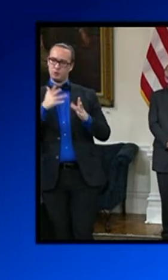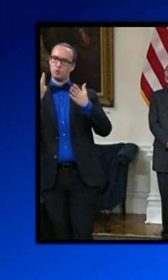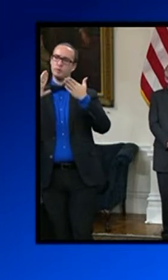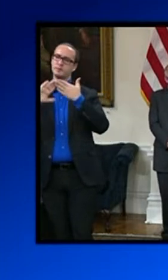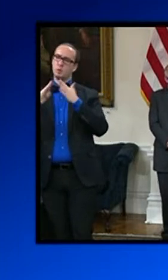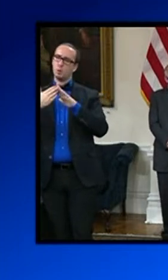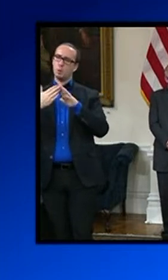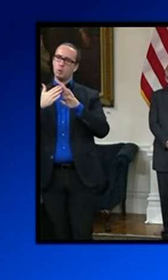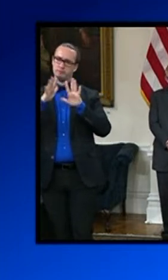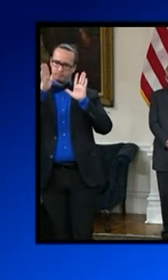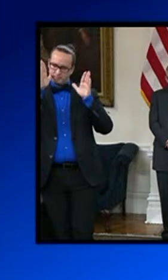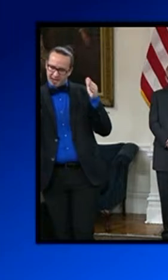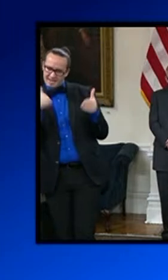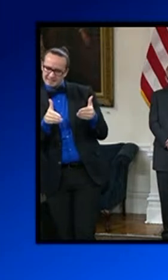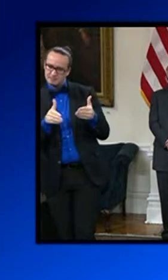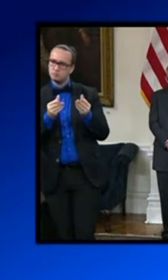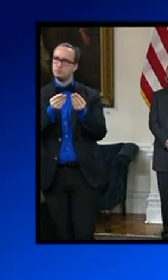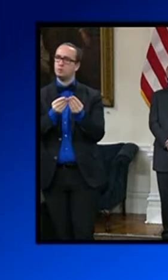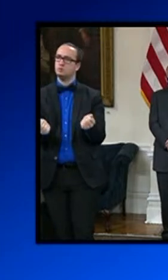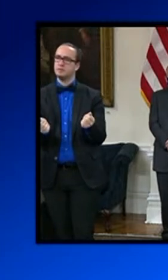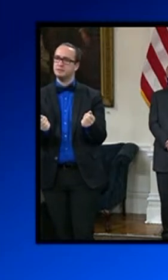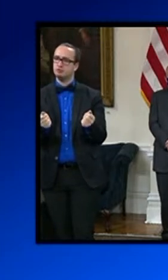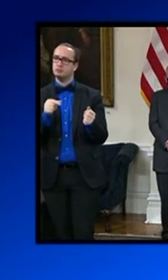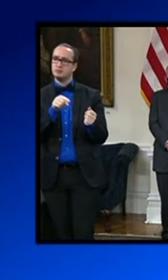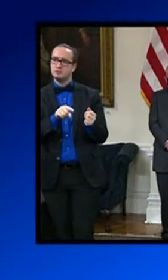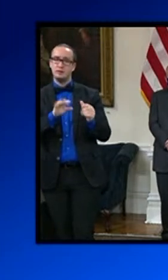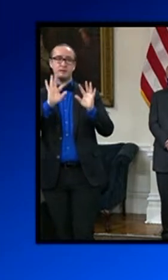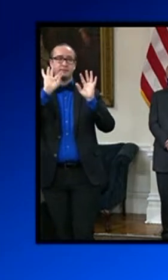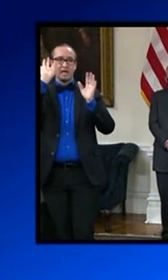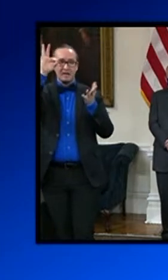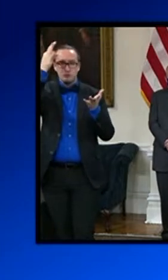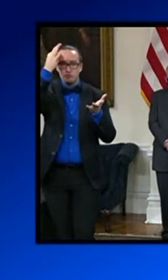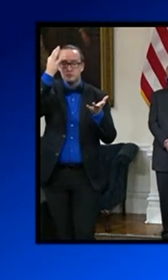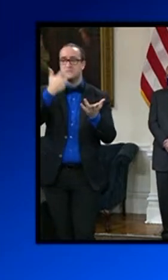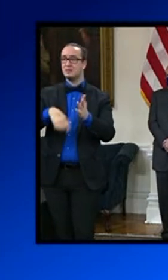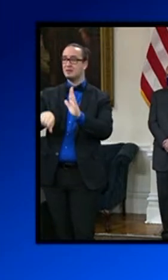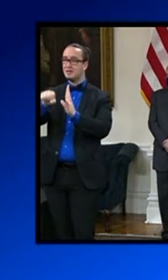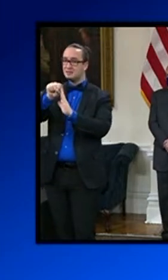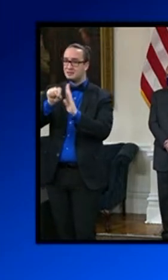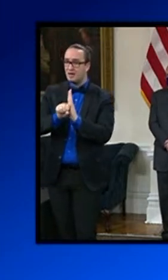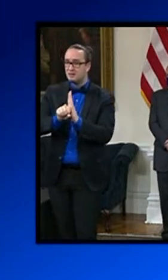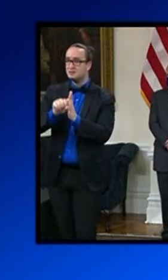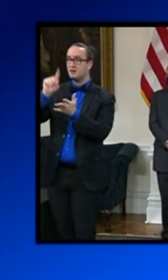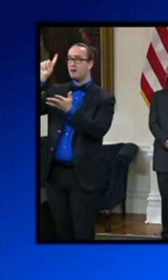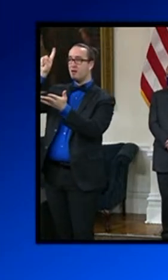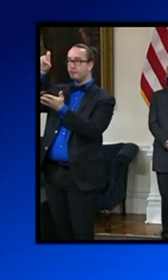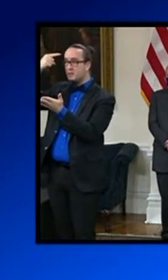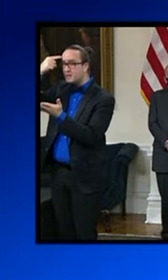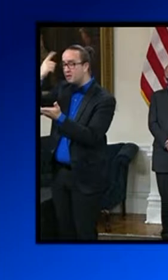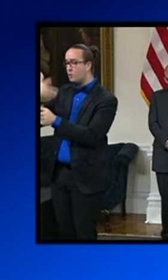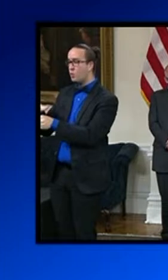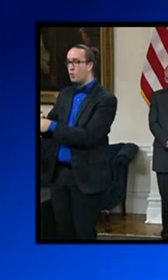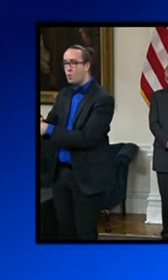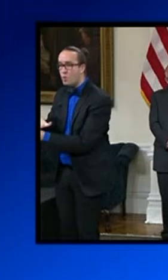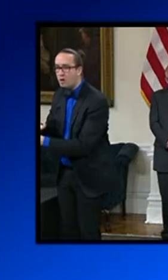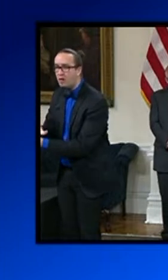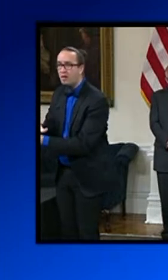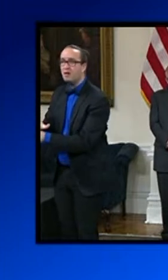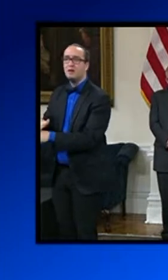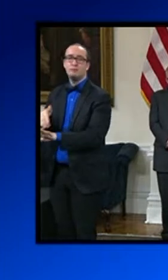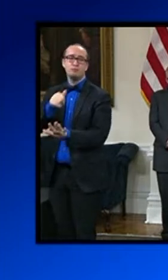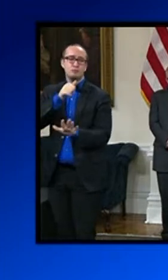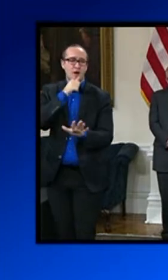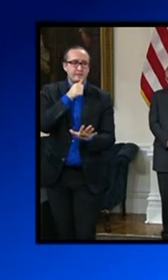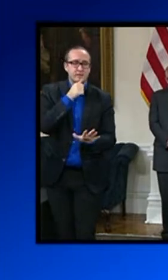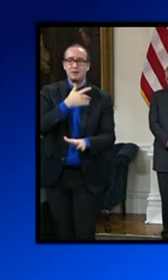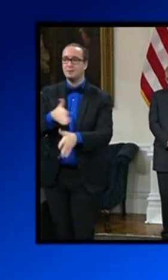collaborative effort with federal, state, government, Maryland Department of Health, local health departments, community organizations, both public and private